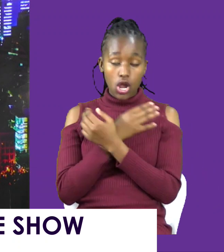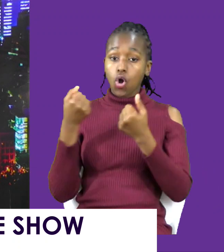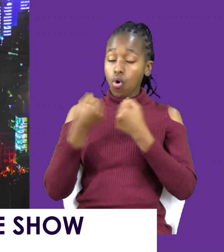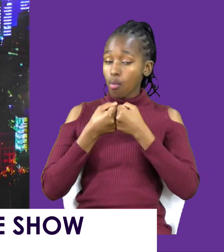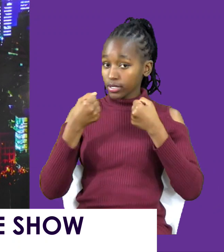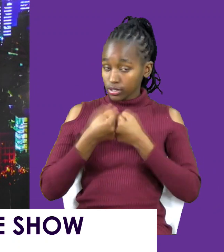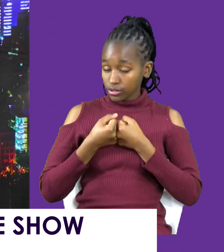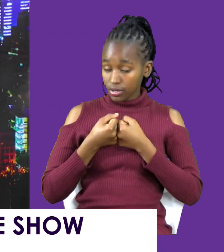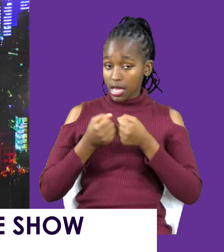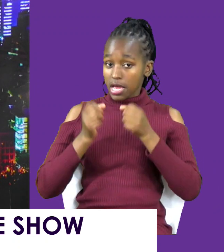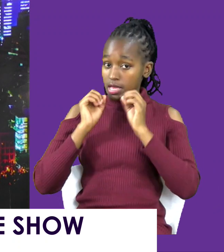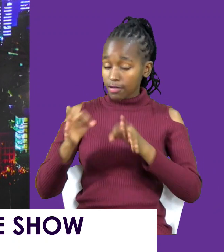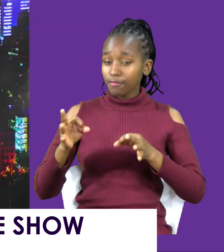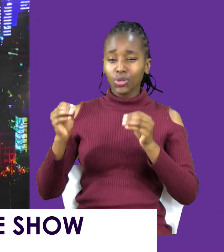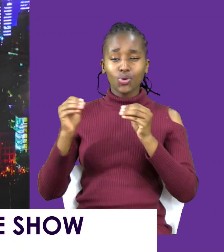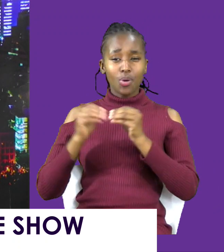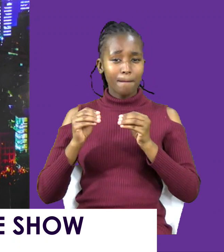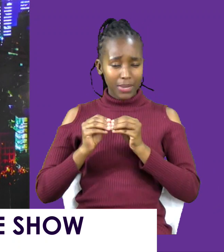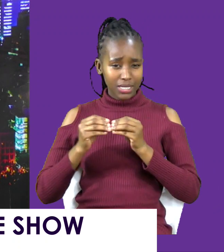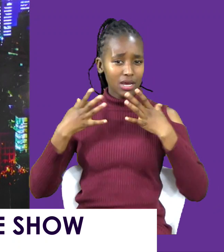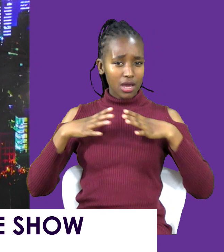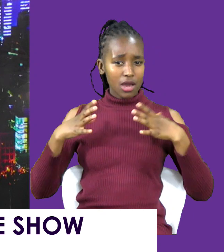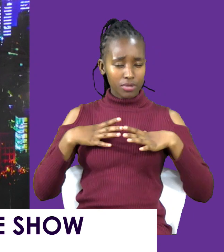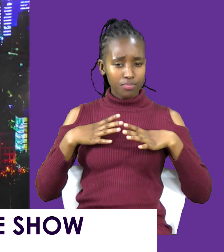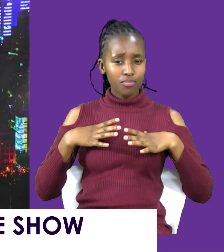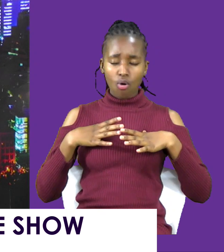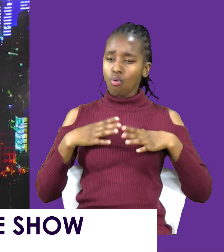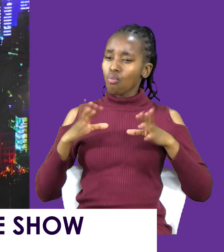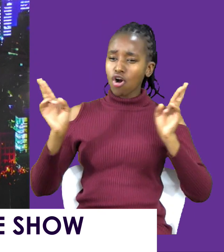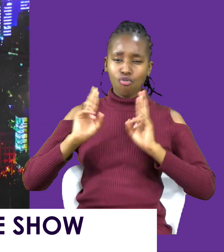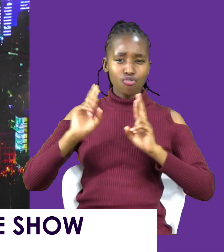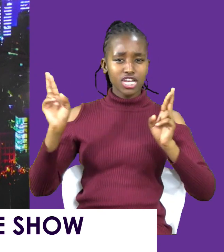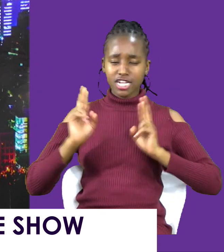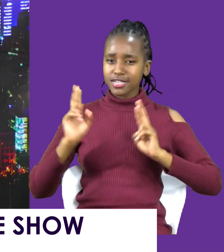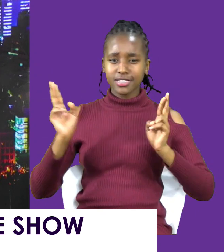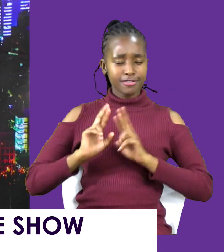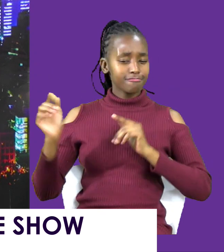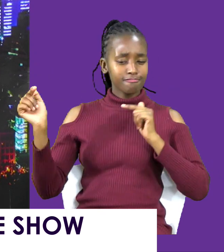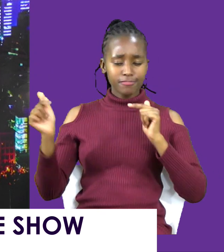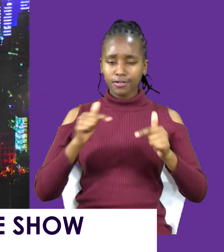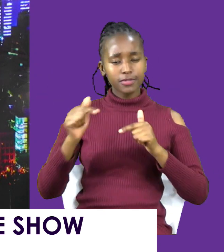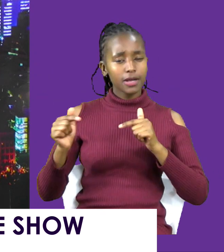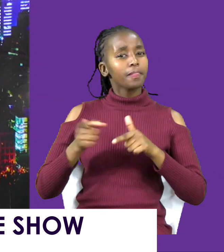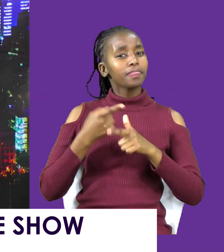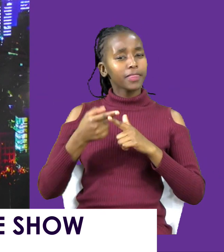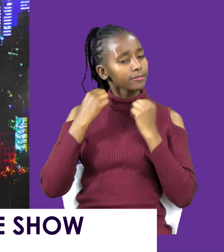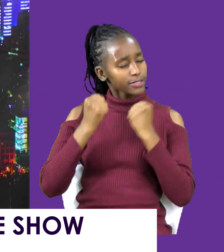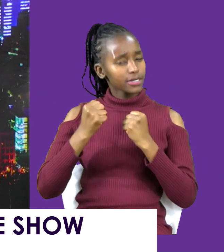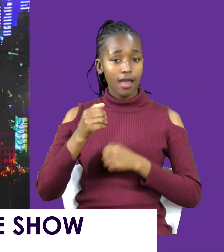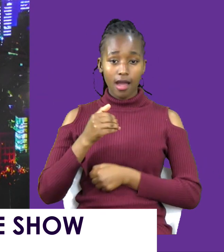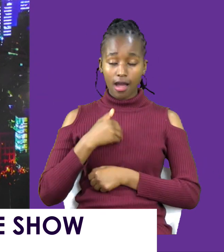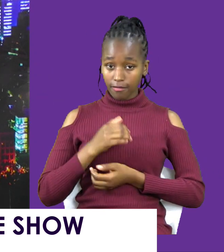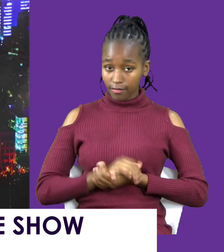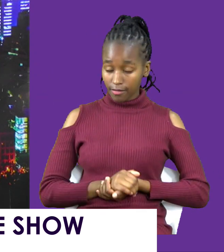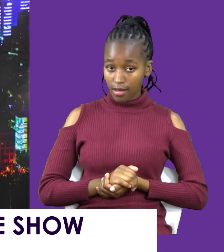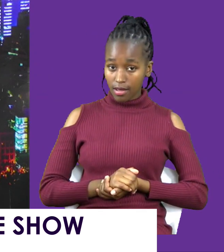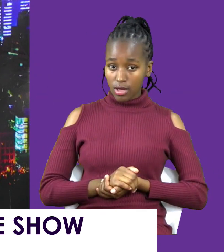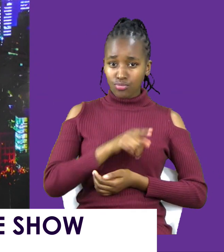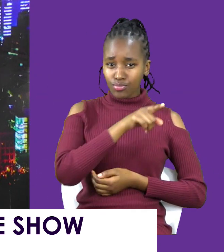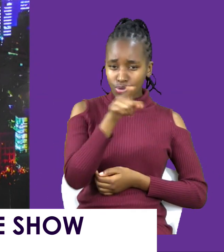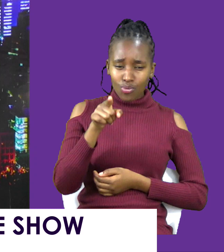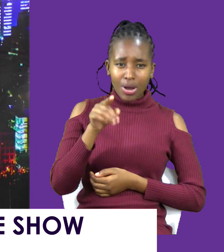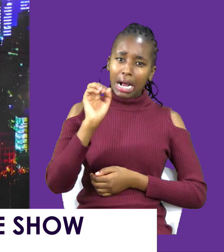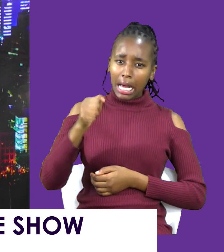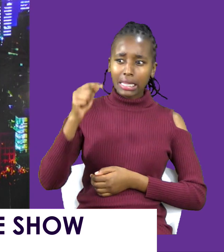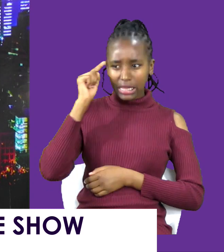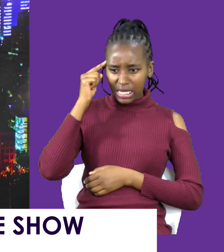been exposed to certain environments, you are strengthened. You may imagine that it is all like that. It